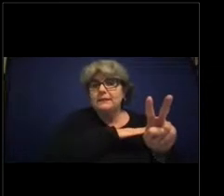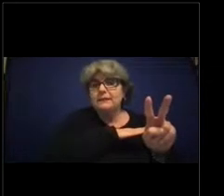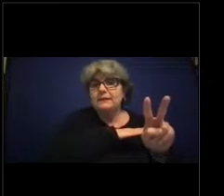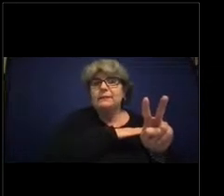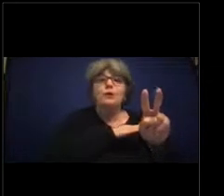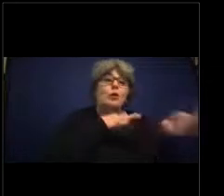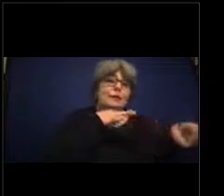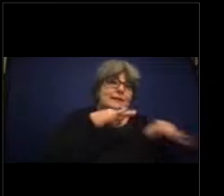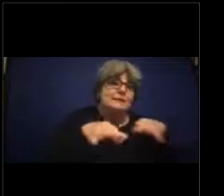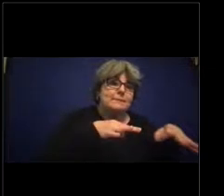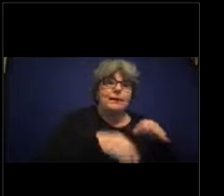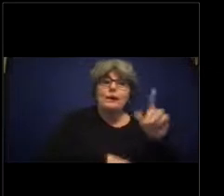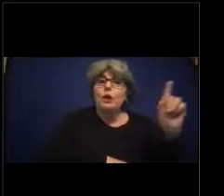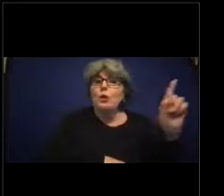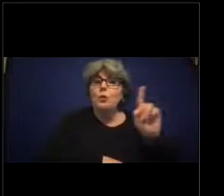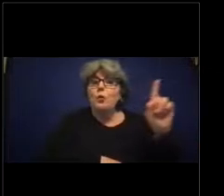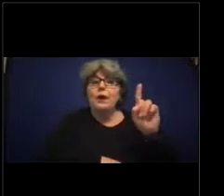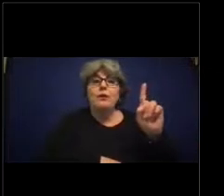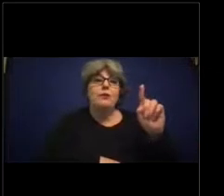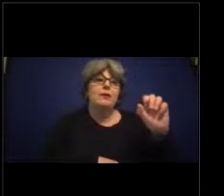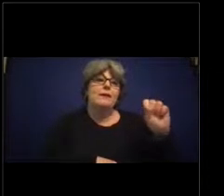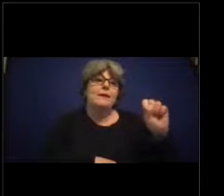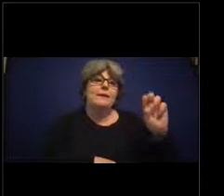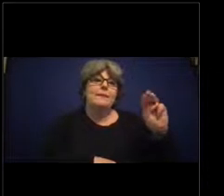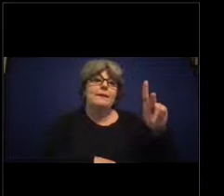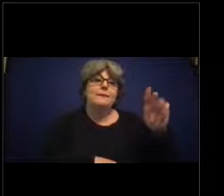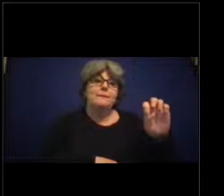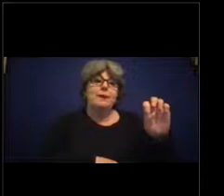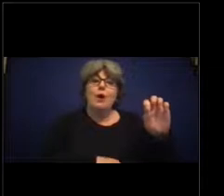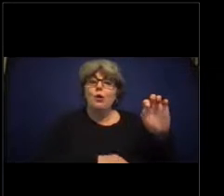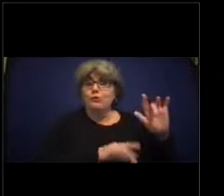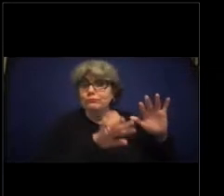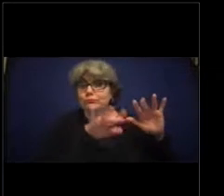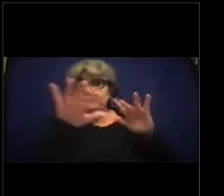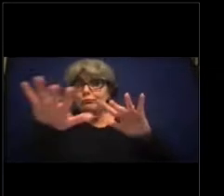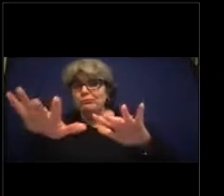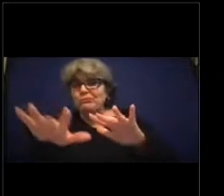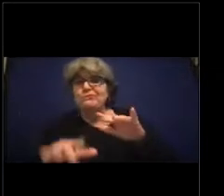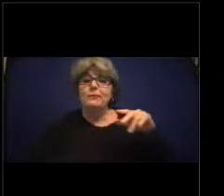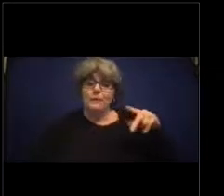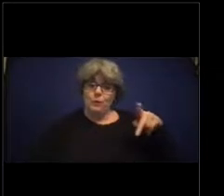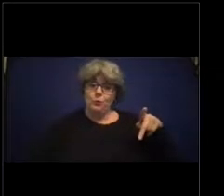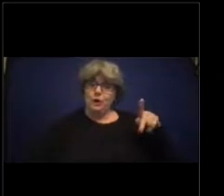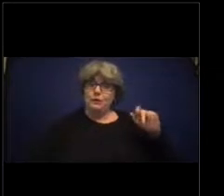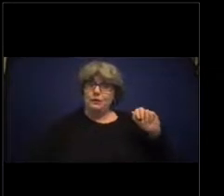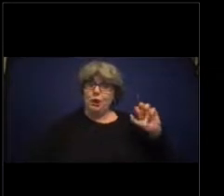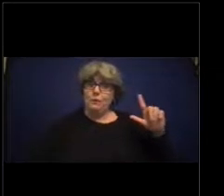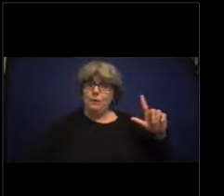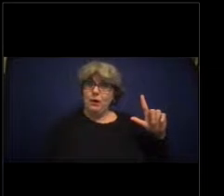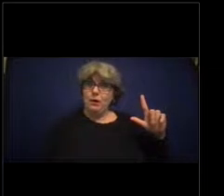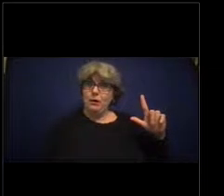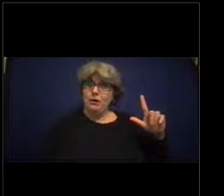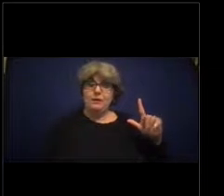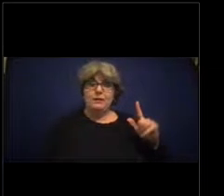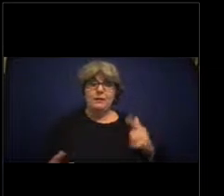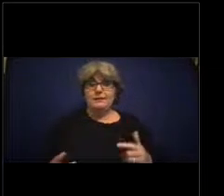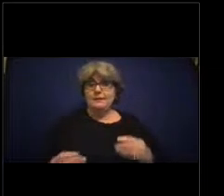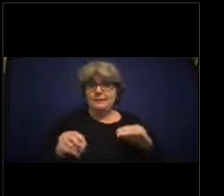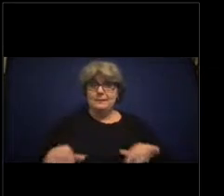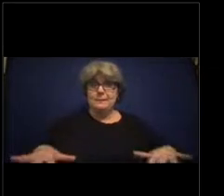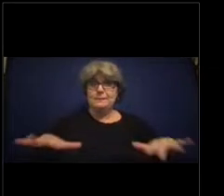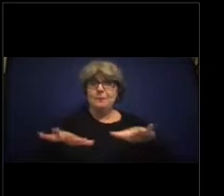explain where the smoke travels to. Because as Paul said before, you can have smoke on the